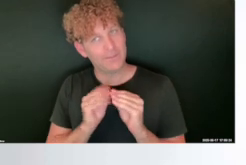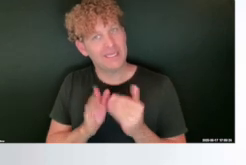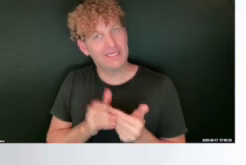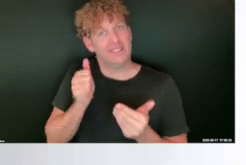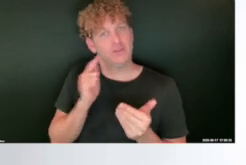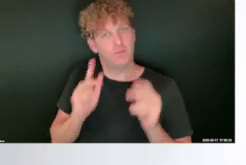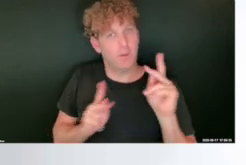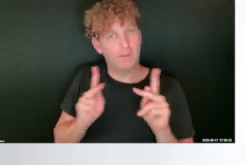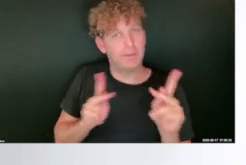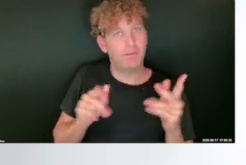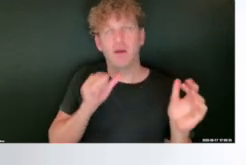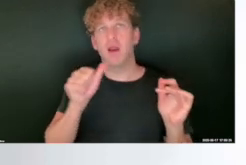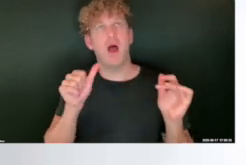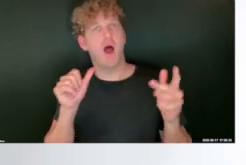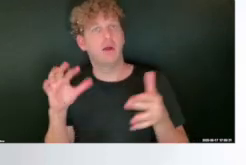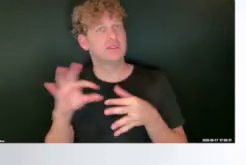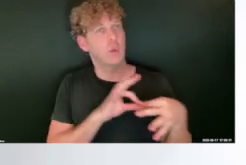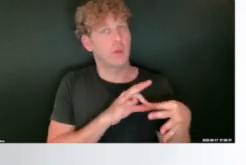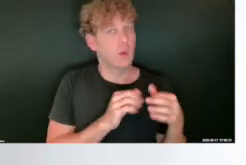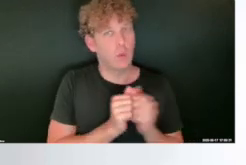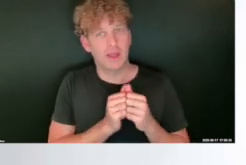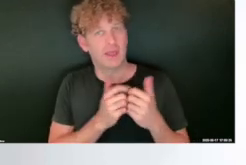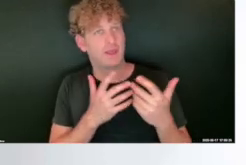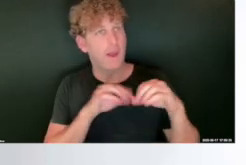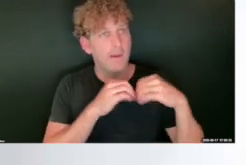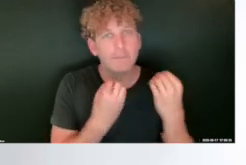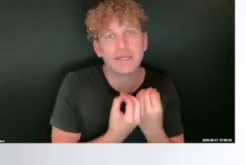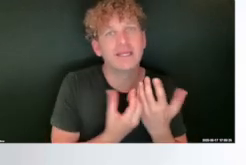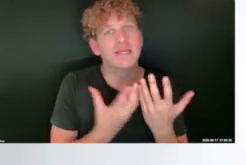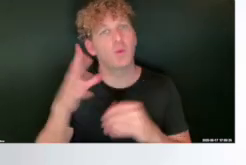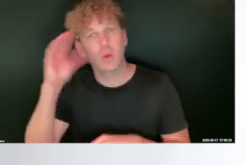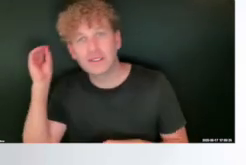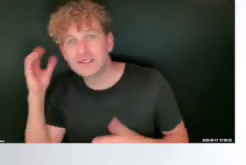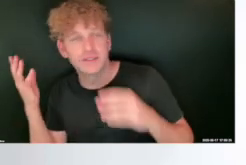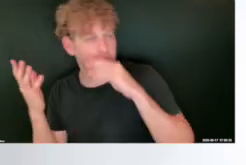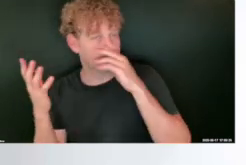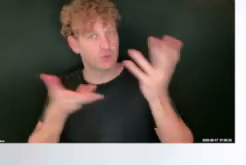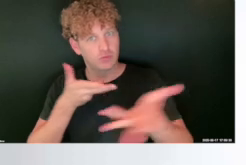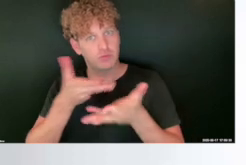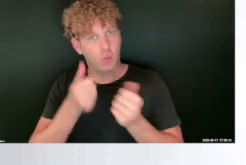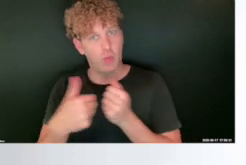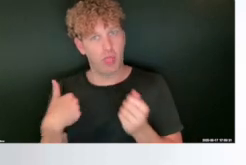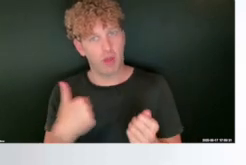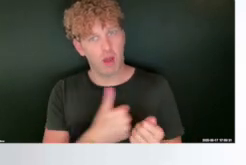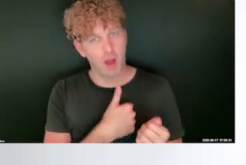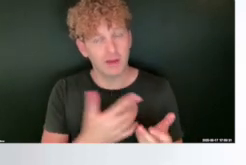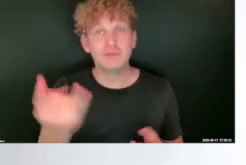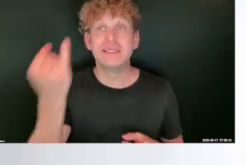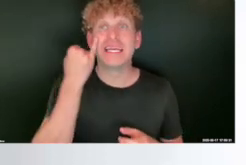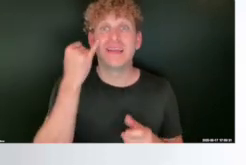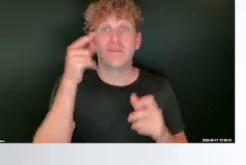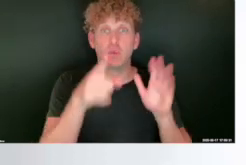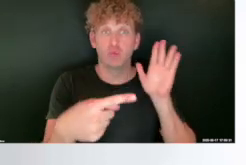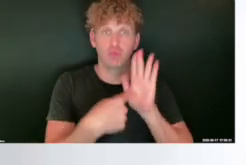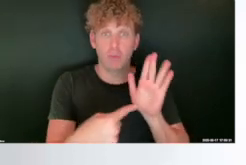everyone. My name is Stephanie Parent, and I facilitate our annual funding plan development process. And I'm sure this was